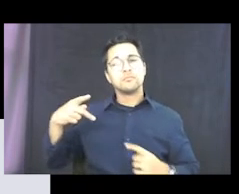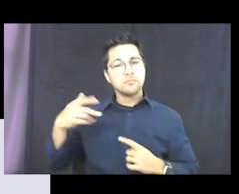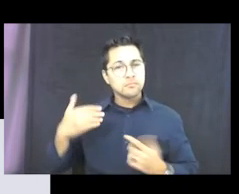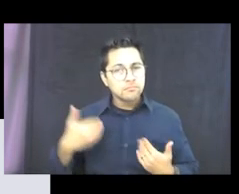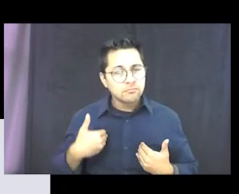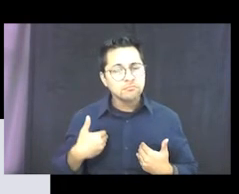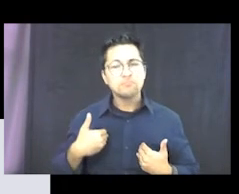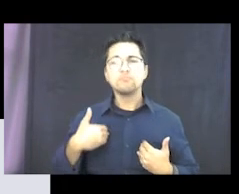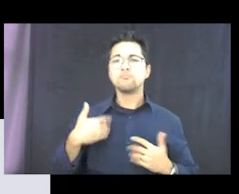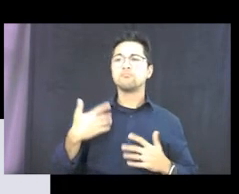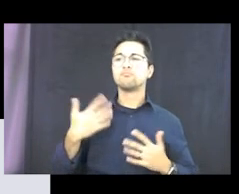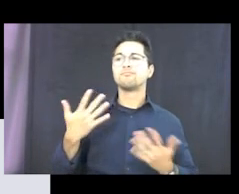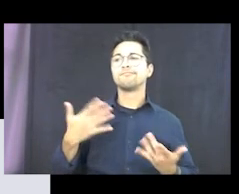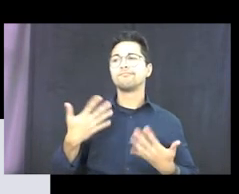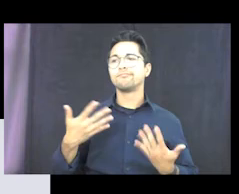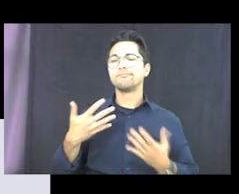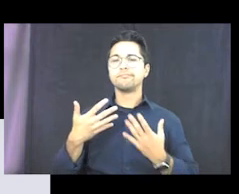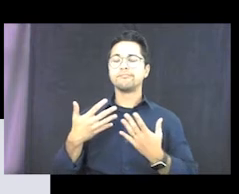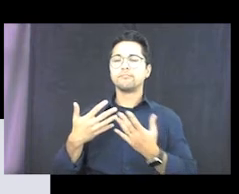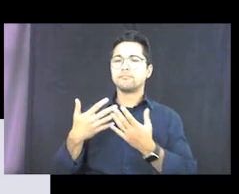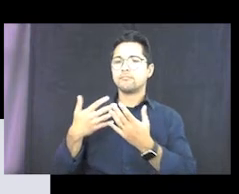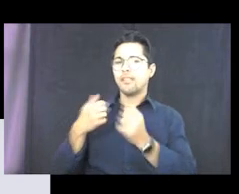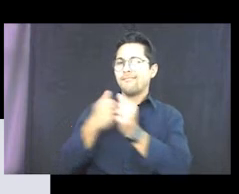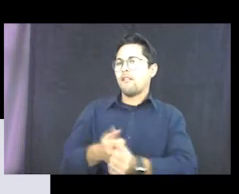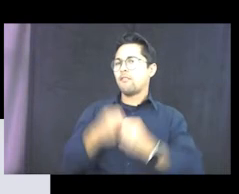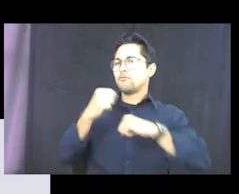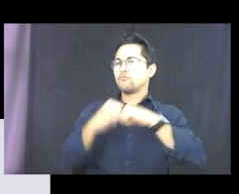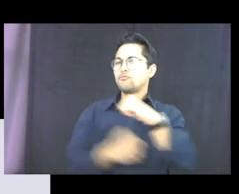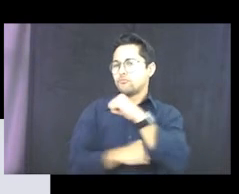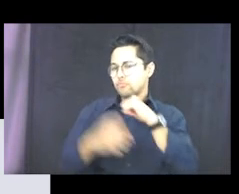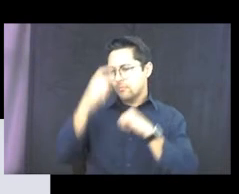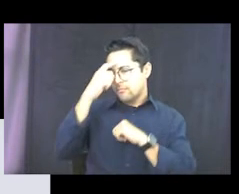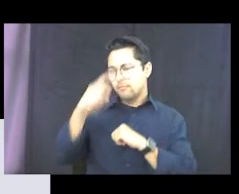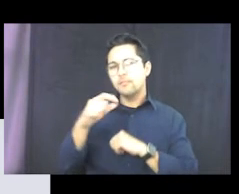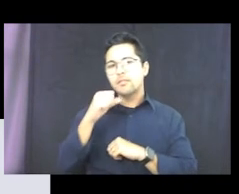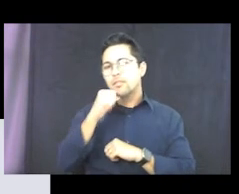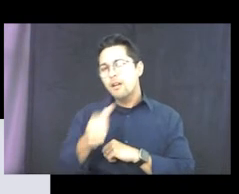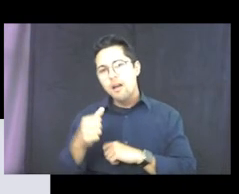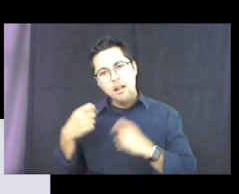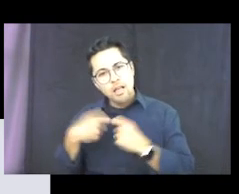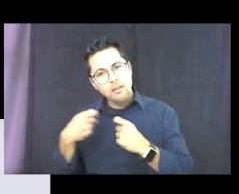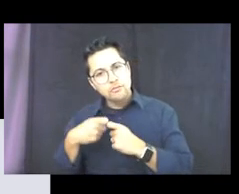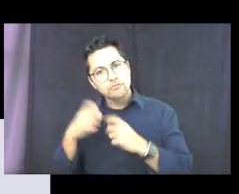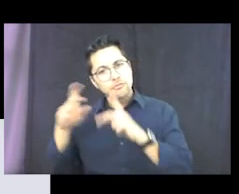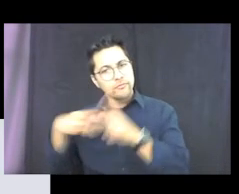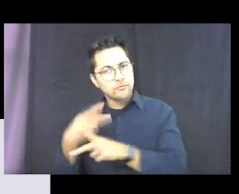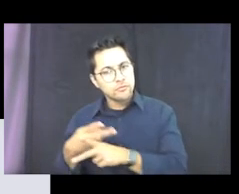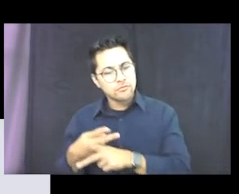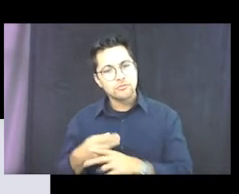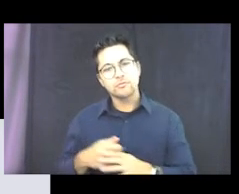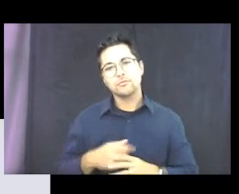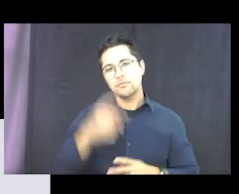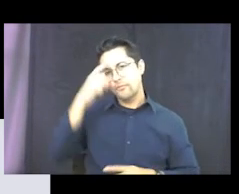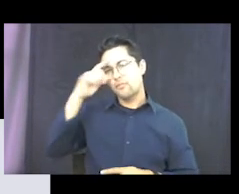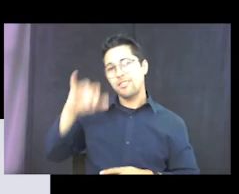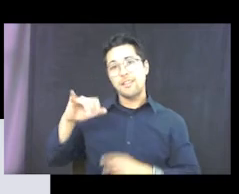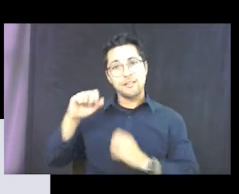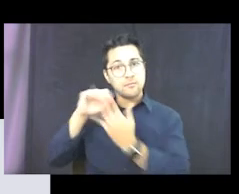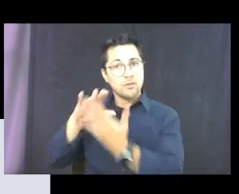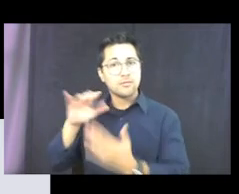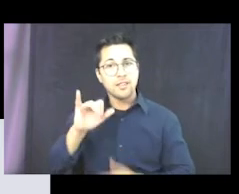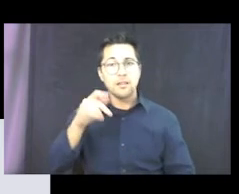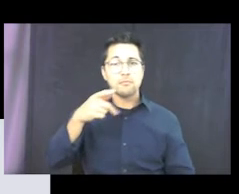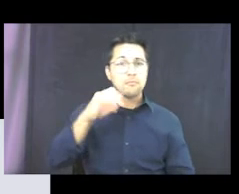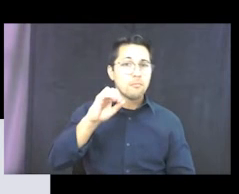follow the structure of the non-electronic version of that approach, like